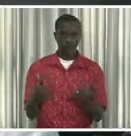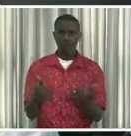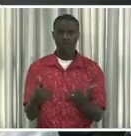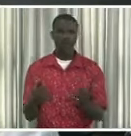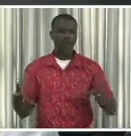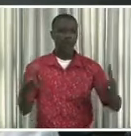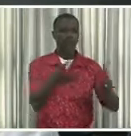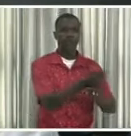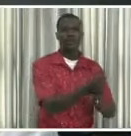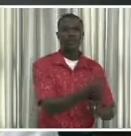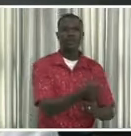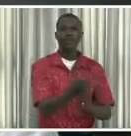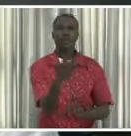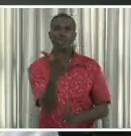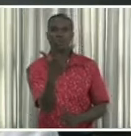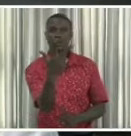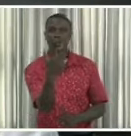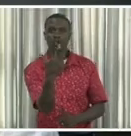13